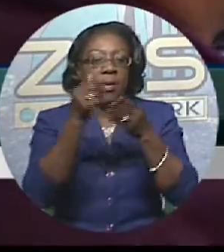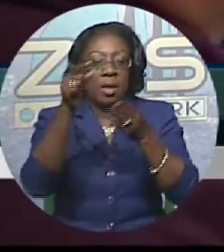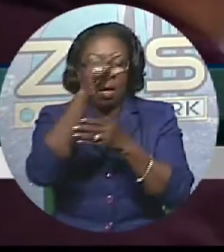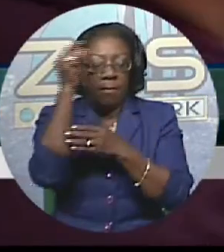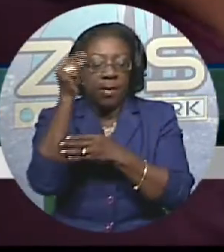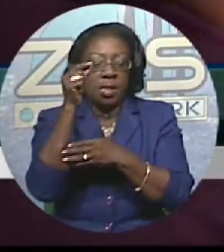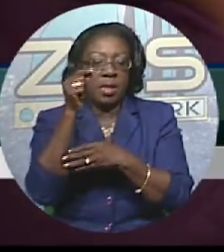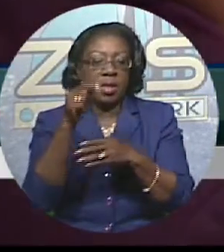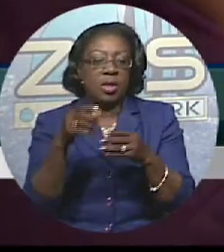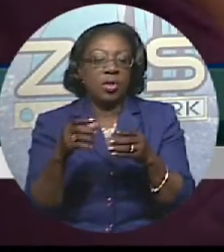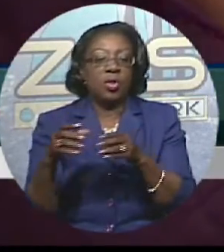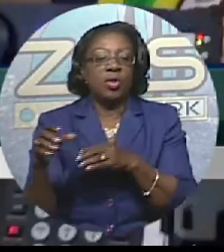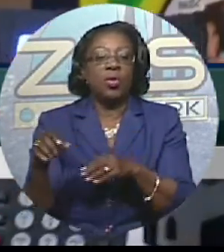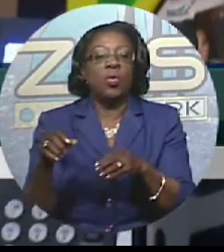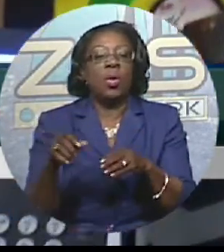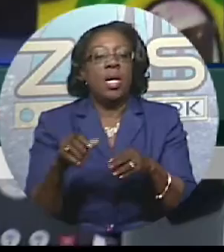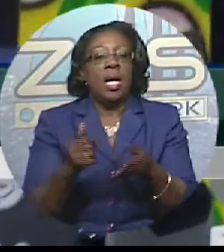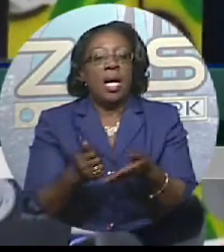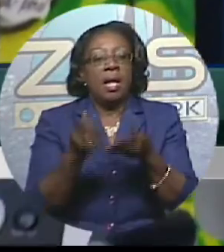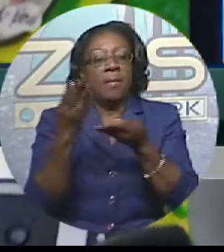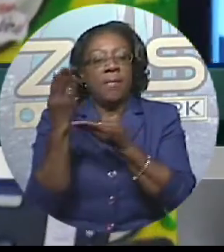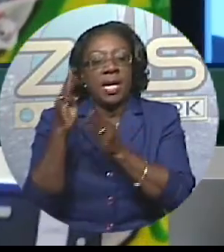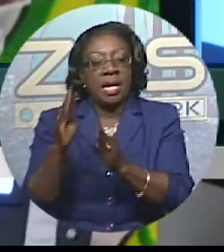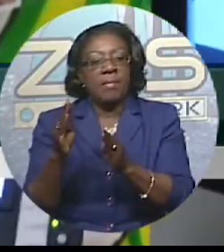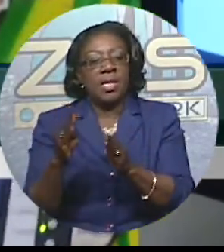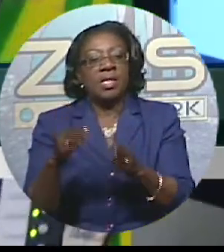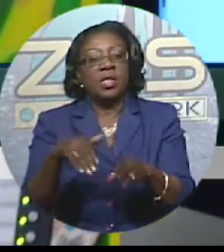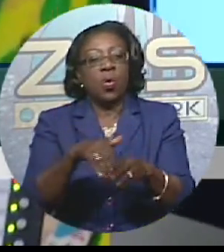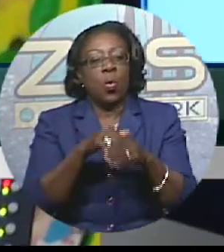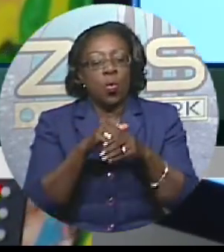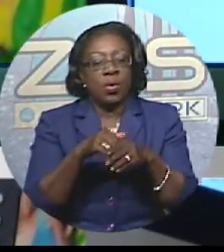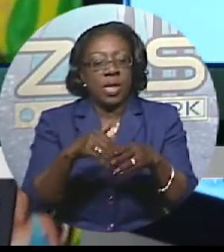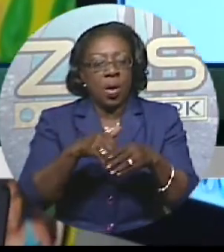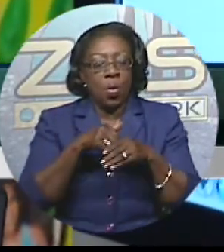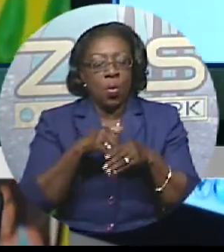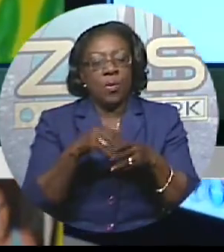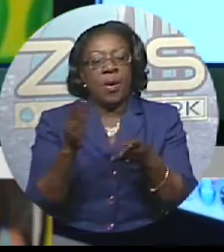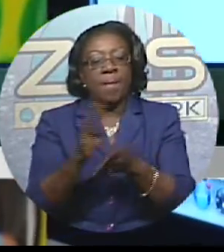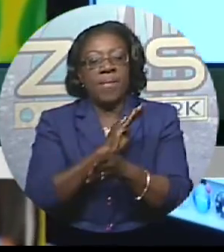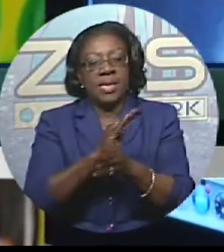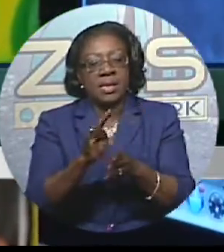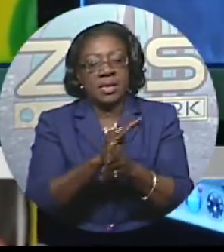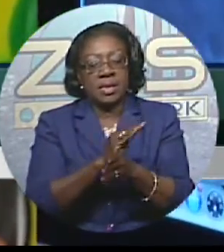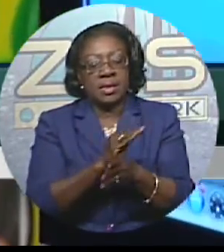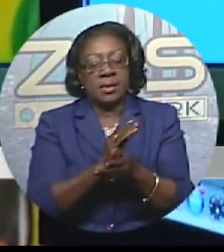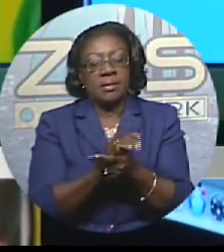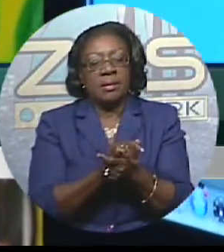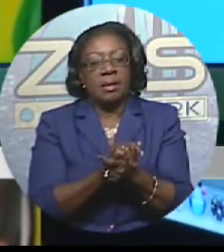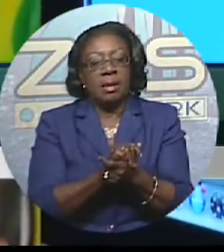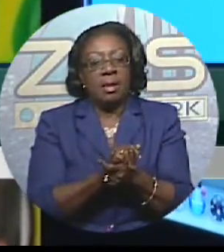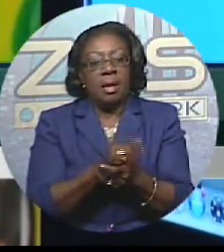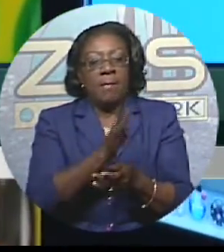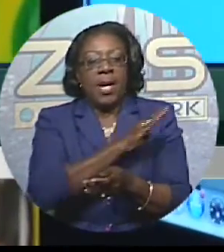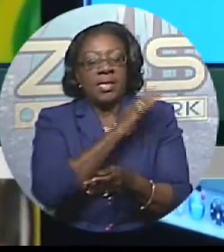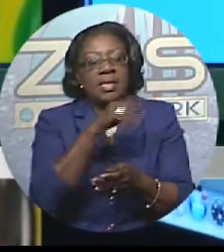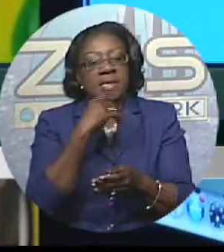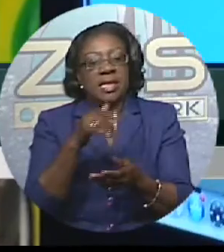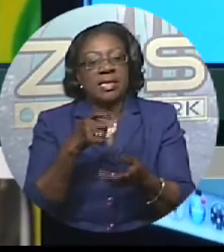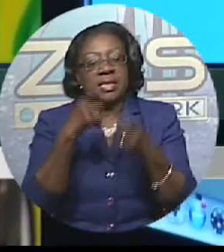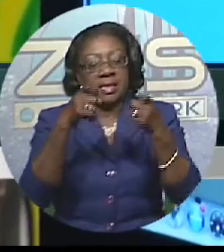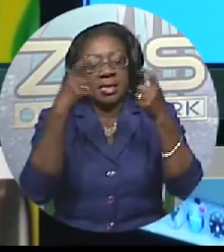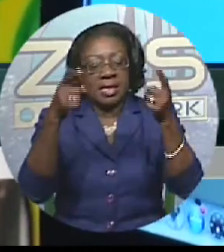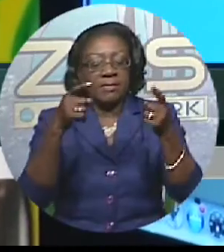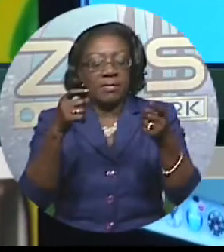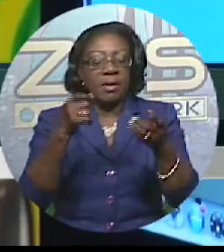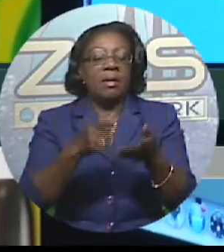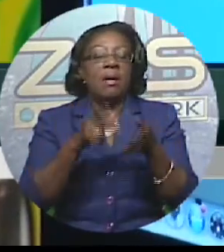become a part of the world of possibilities and opportunities for Bahamians looking to start their own business. Bastien says successful